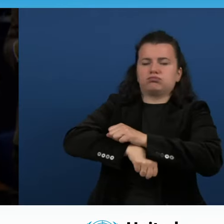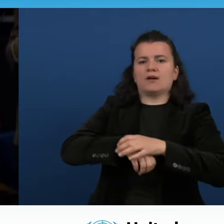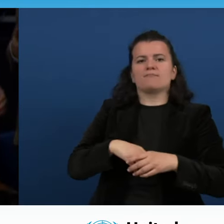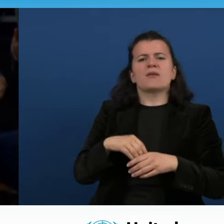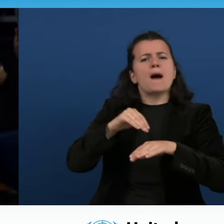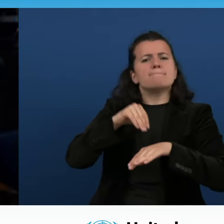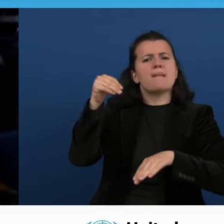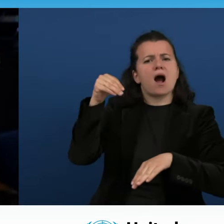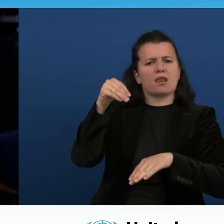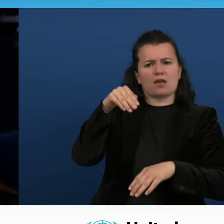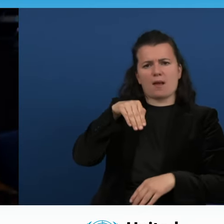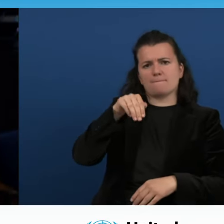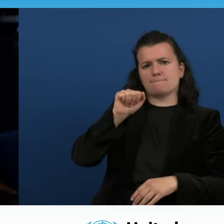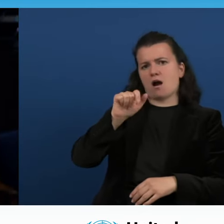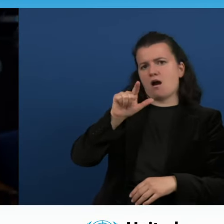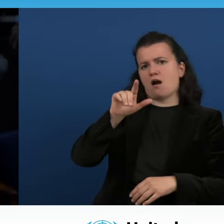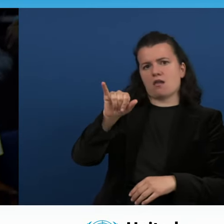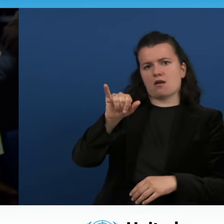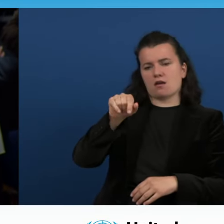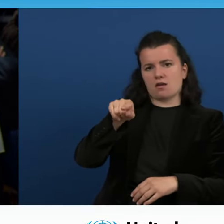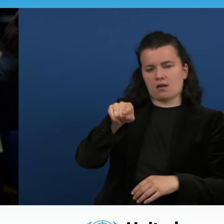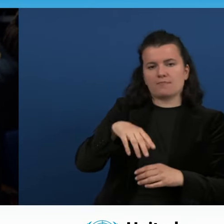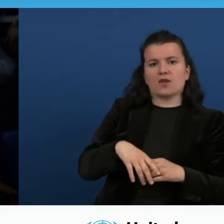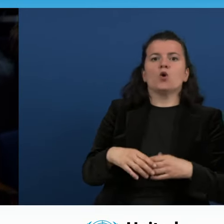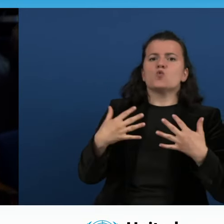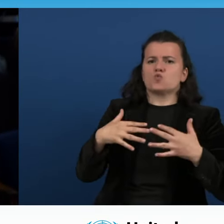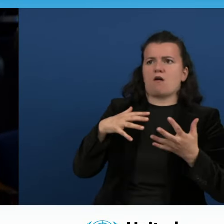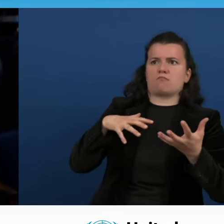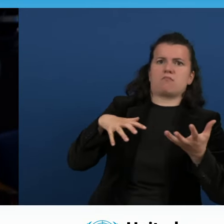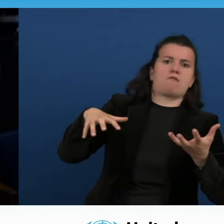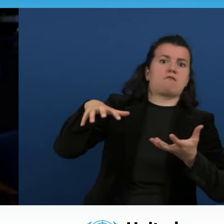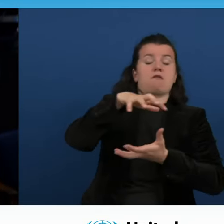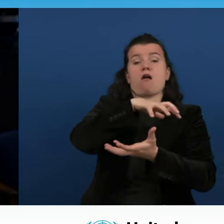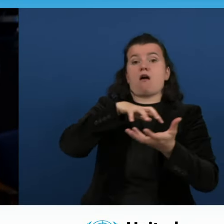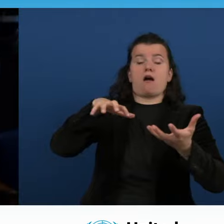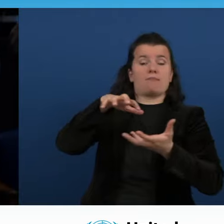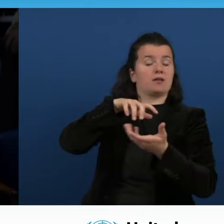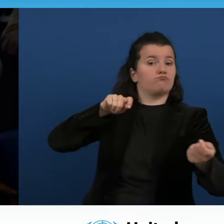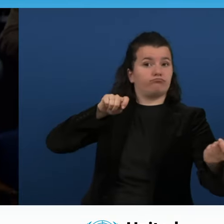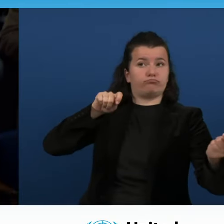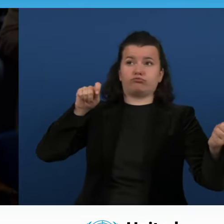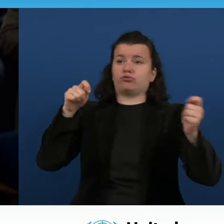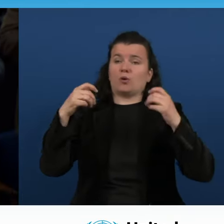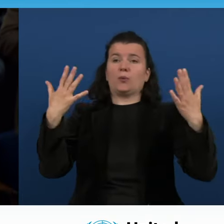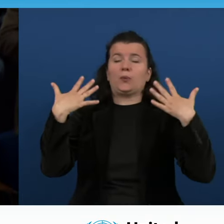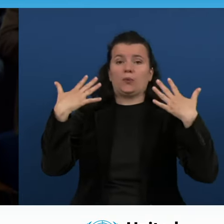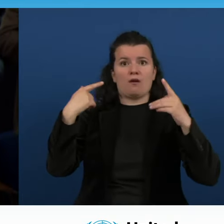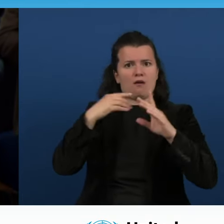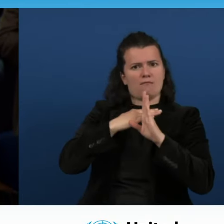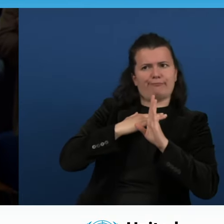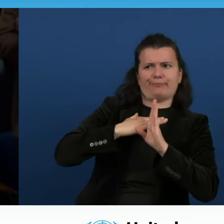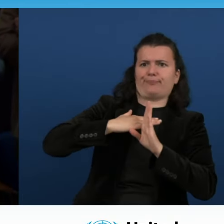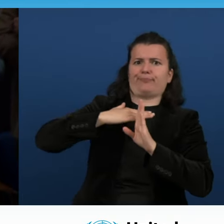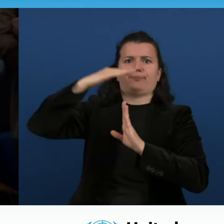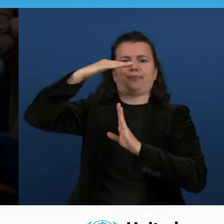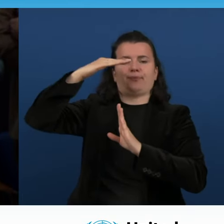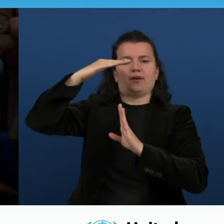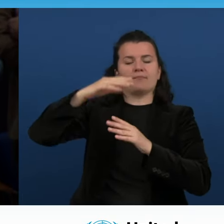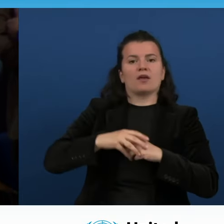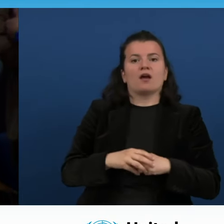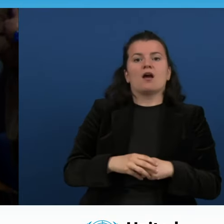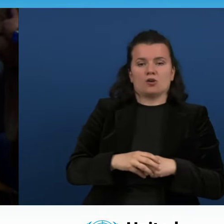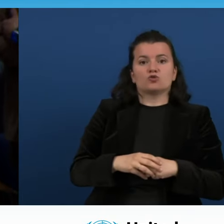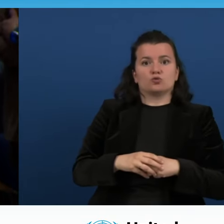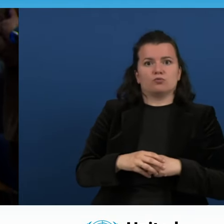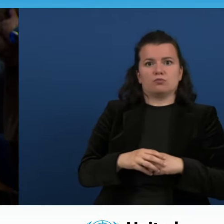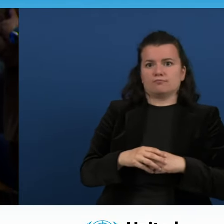has experienced these days record high temperatures, and it's something, well, the high temperatures are something we're seeing there